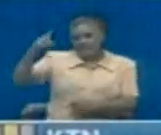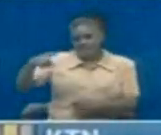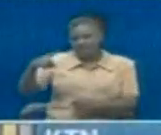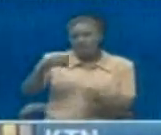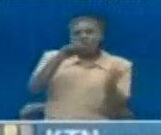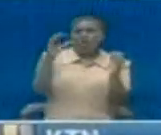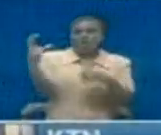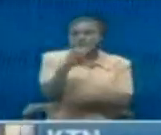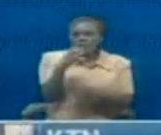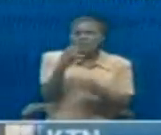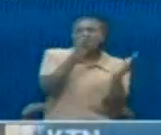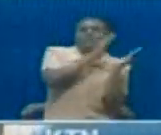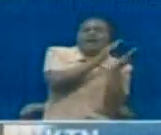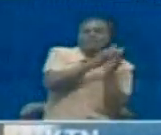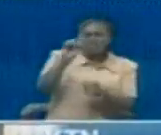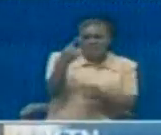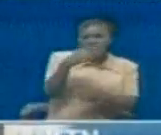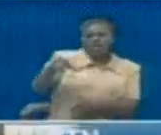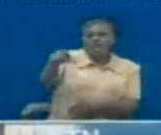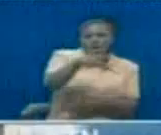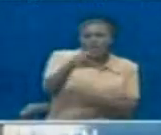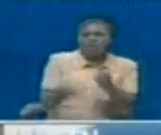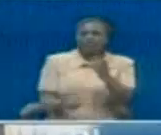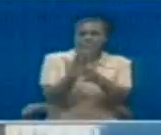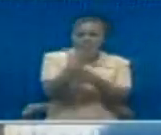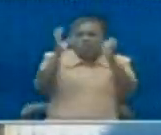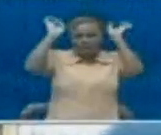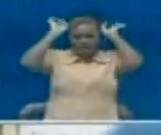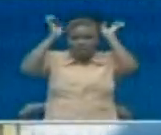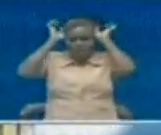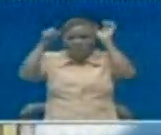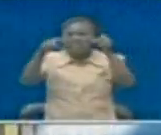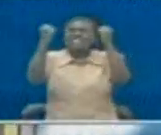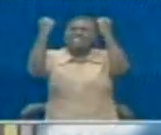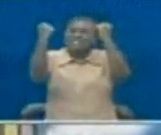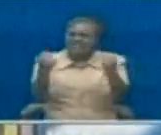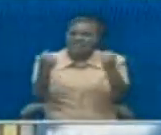Cooperative Bank will be the first local bank to set up in Ethiopia, a market that has proved difficult to capture.